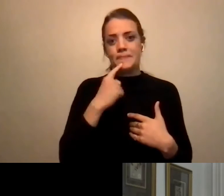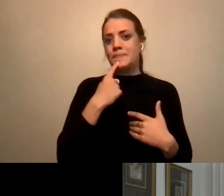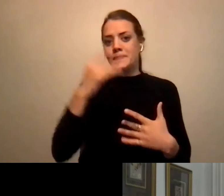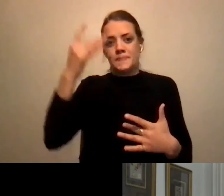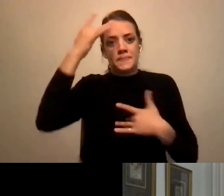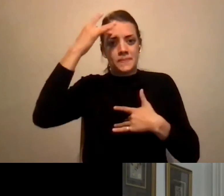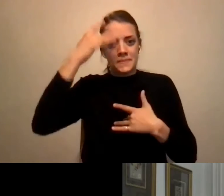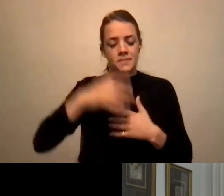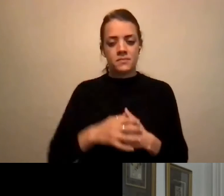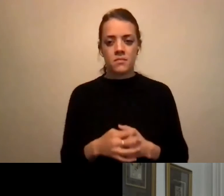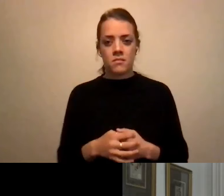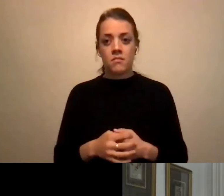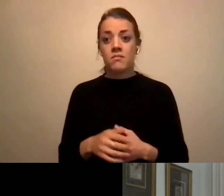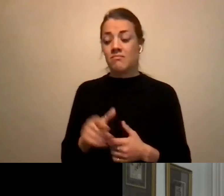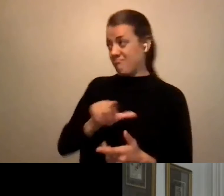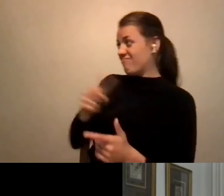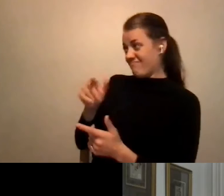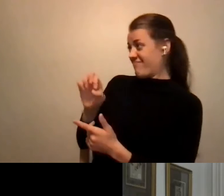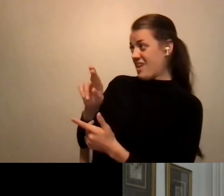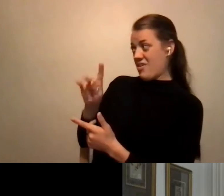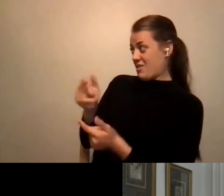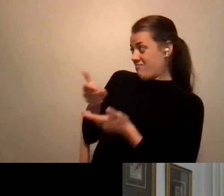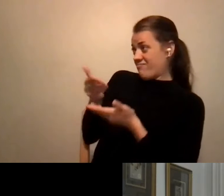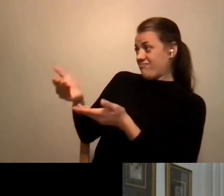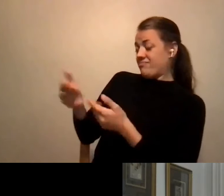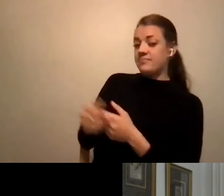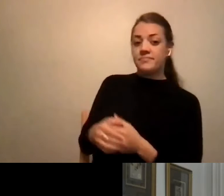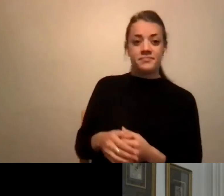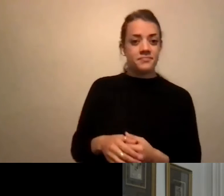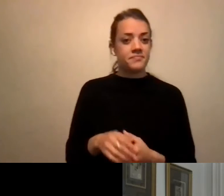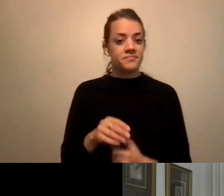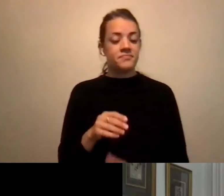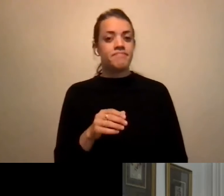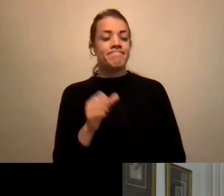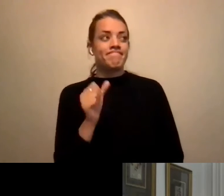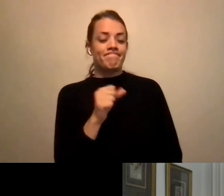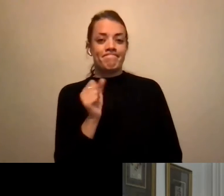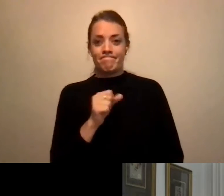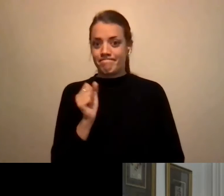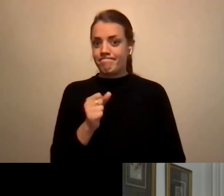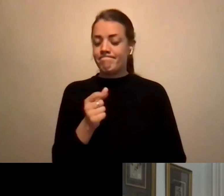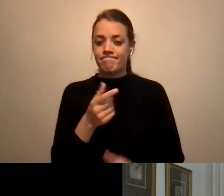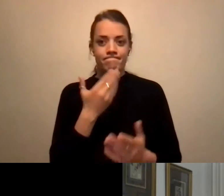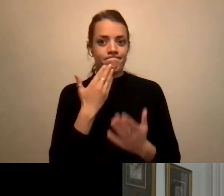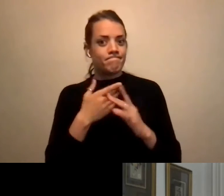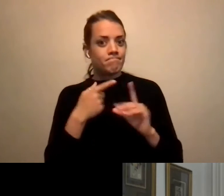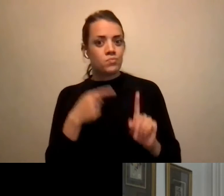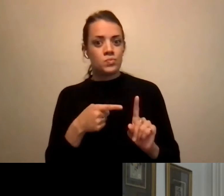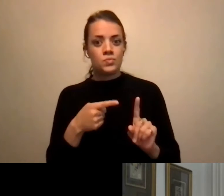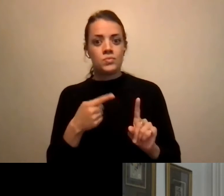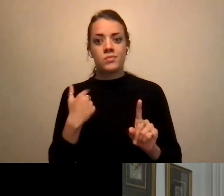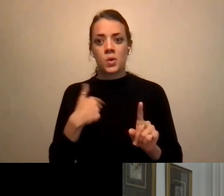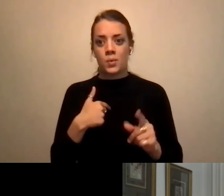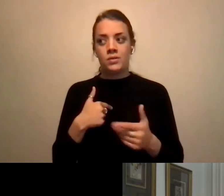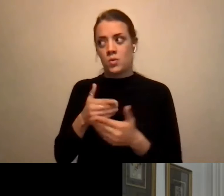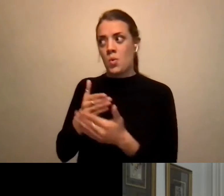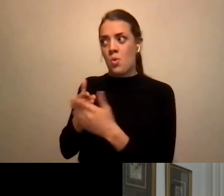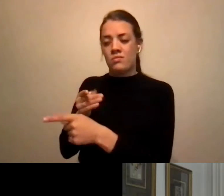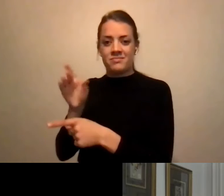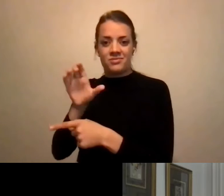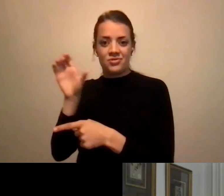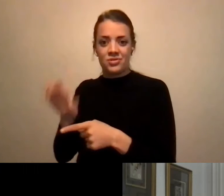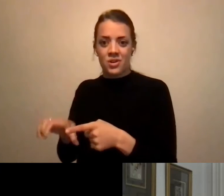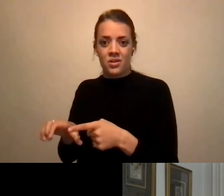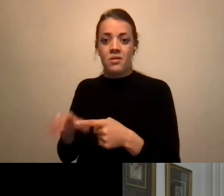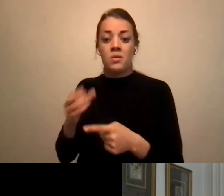And that's a really good point. Our proximity to Chicago, because the people, a lot of people that I